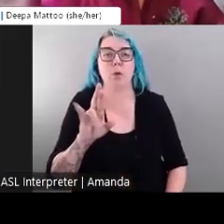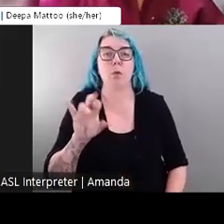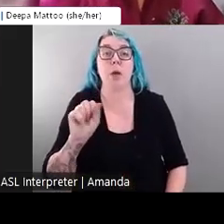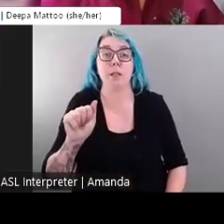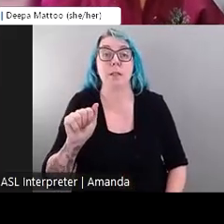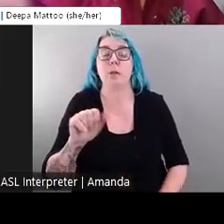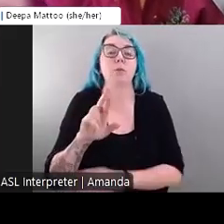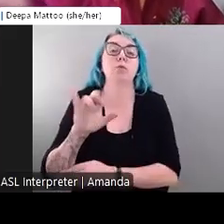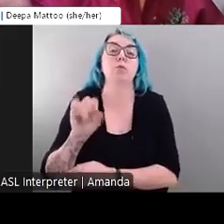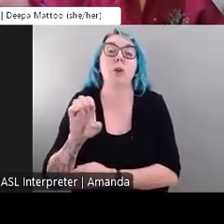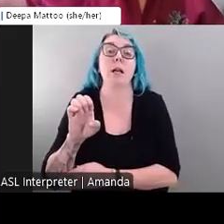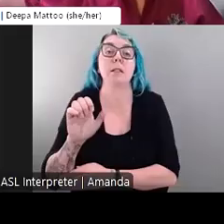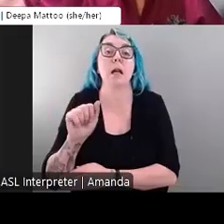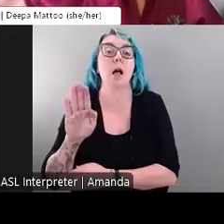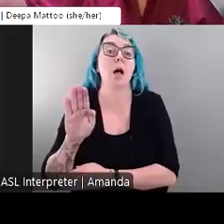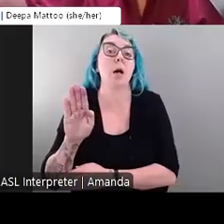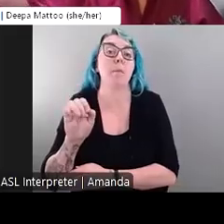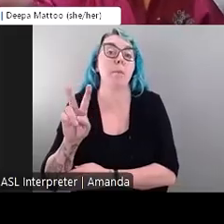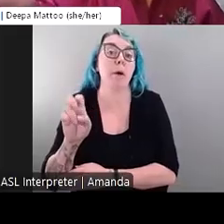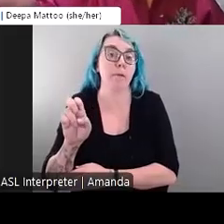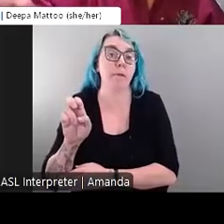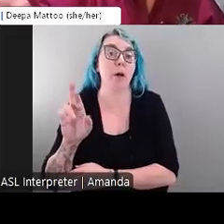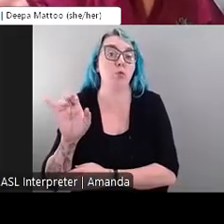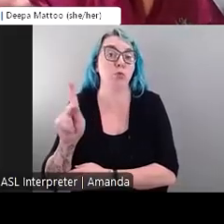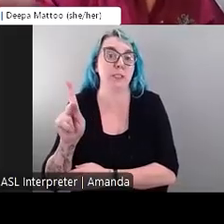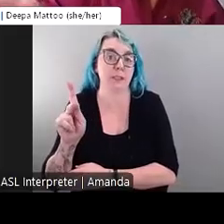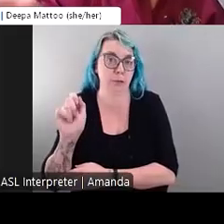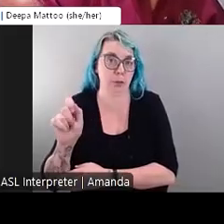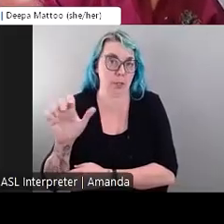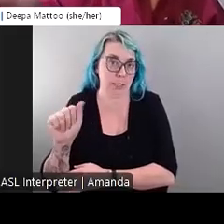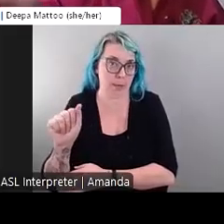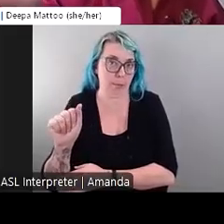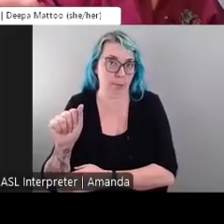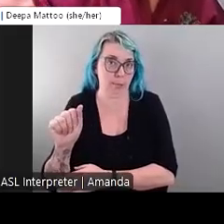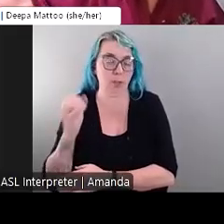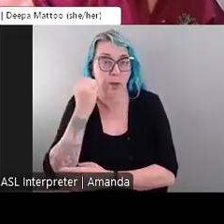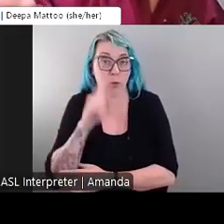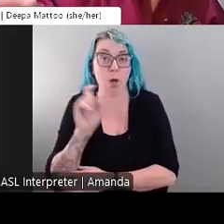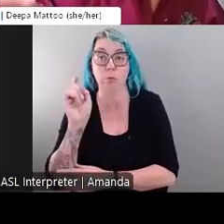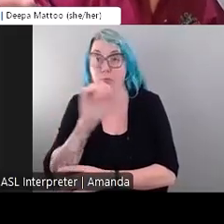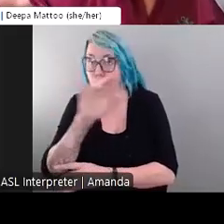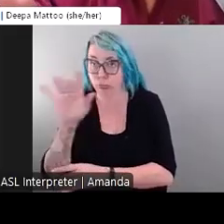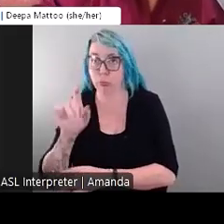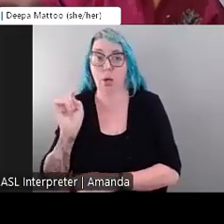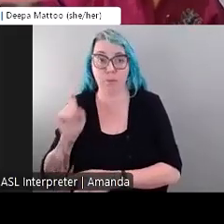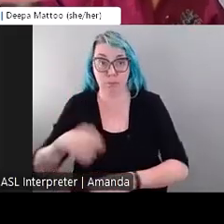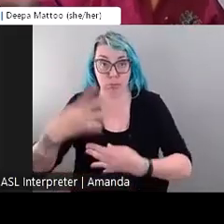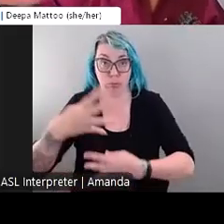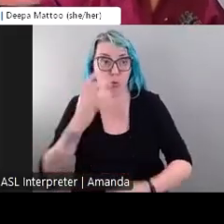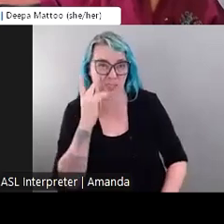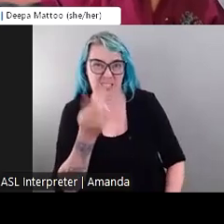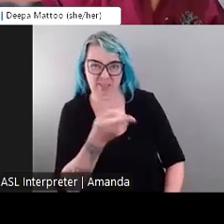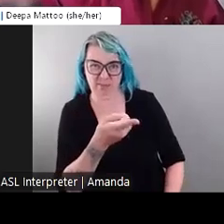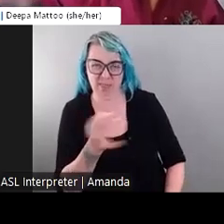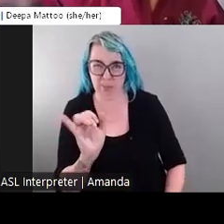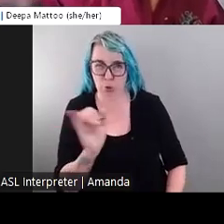www.riseaboverisk.ca. This is the main page that you'll see when you go onto the website. So I'm going to briefly walk you through a